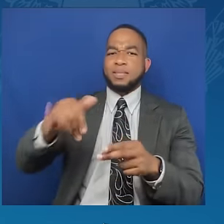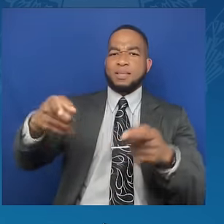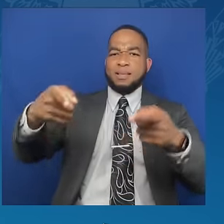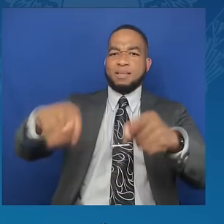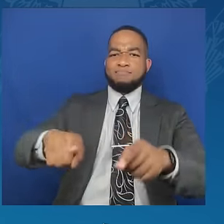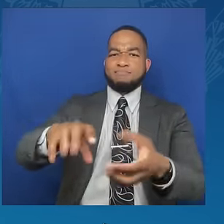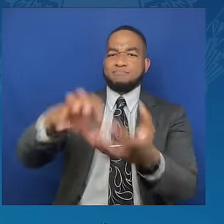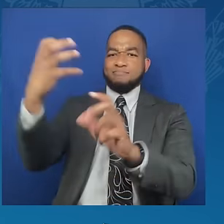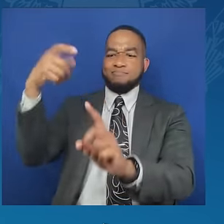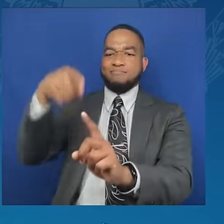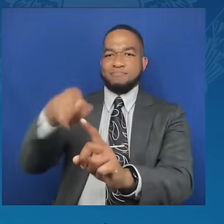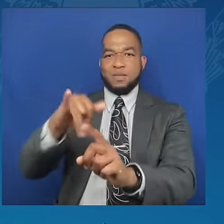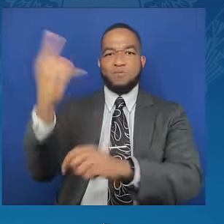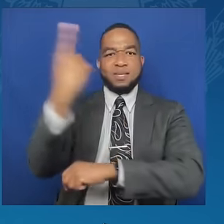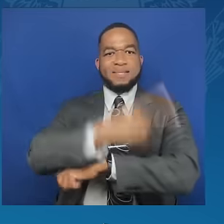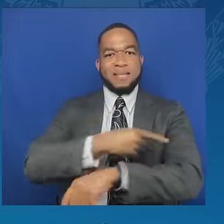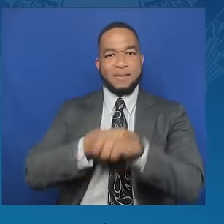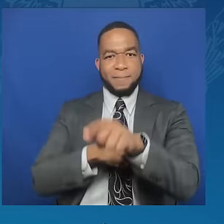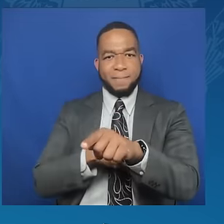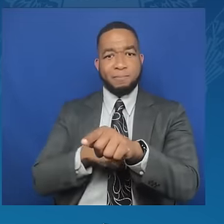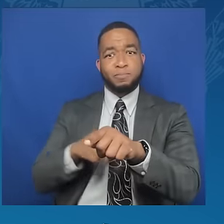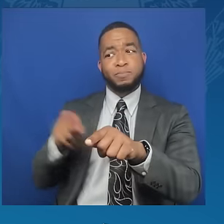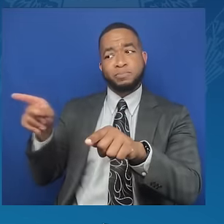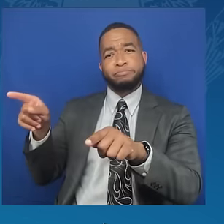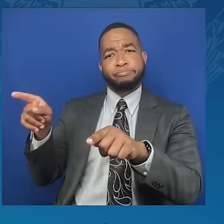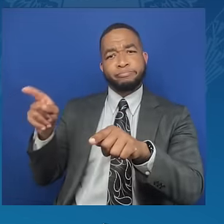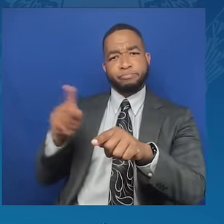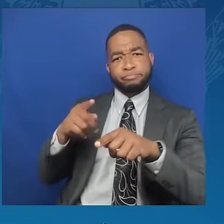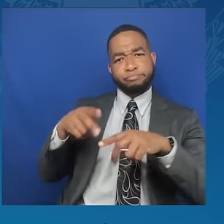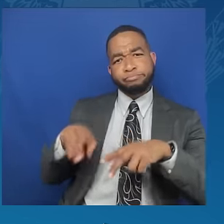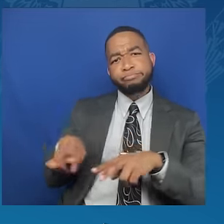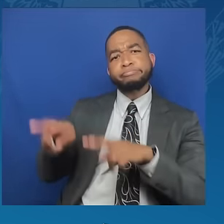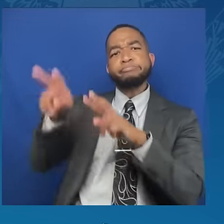are the hopes and the dreams of the slave.